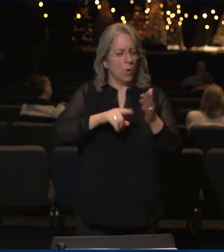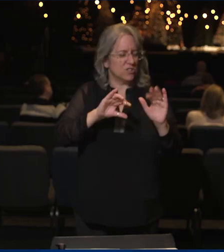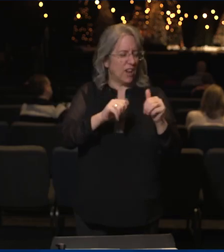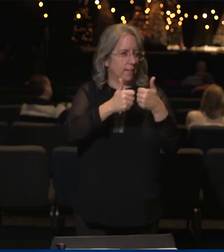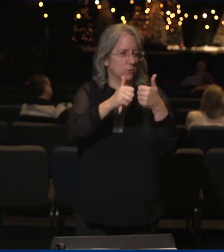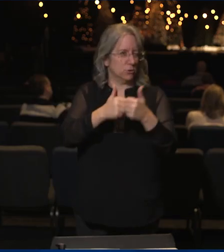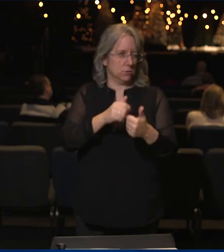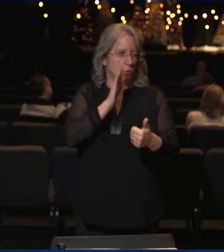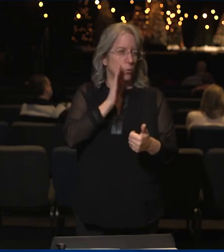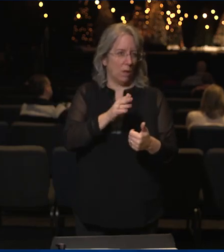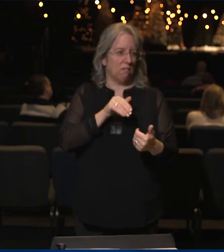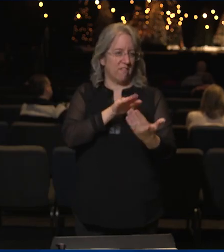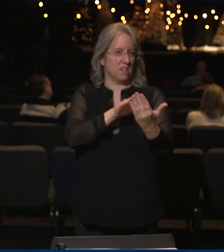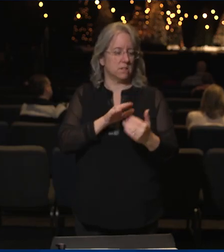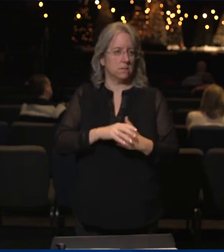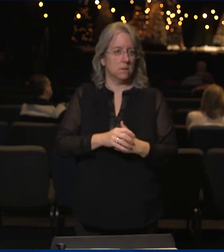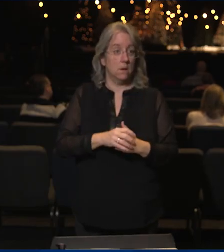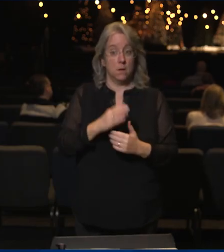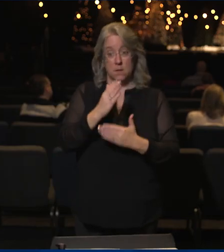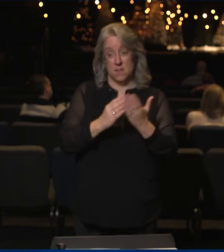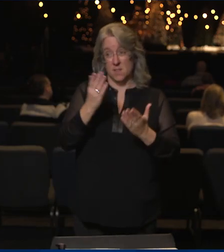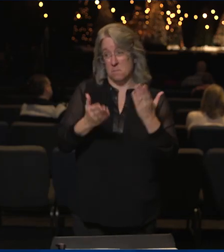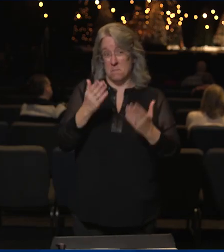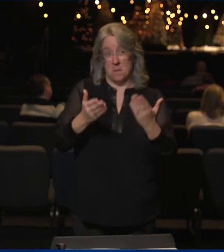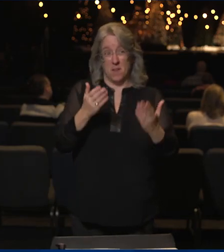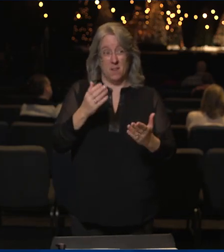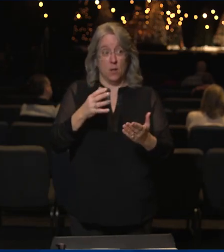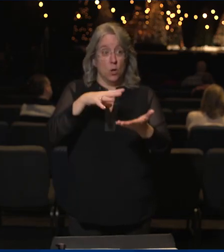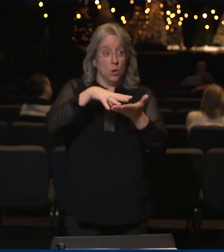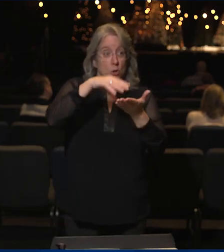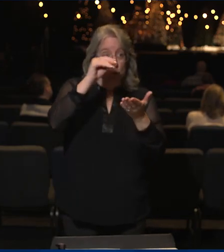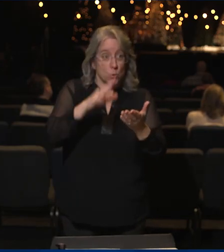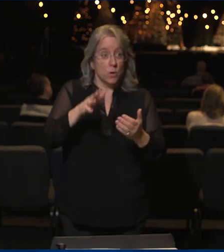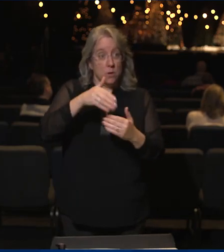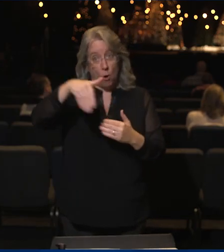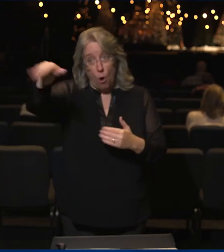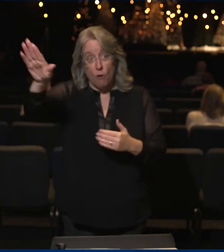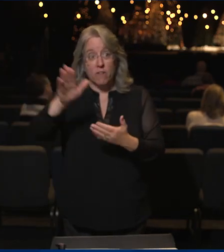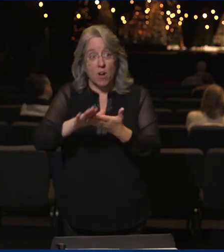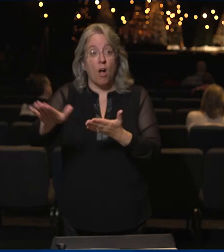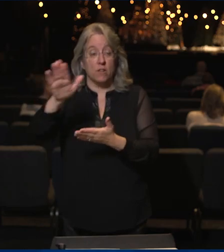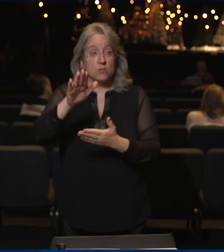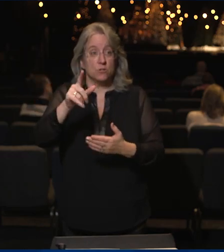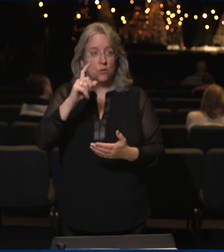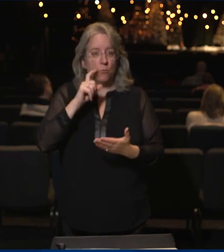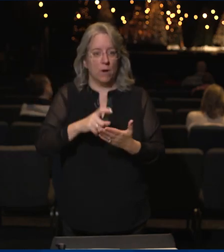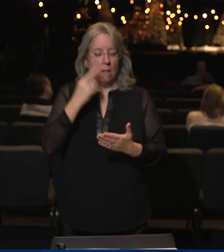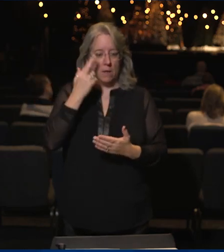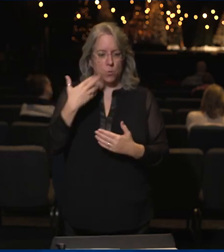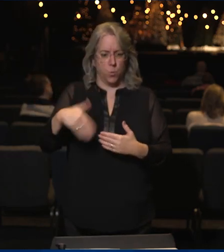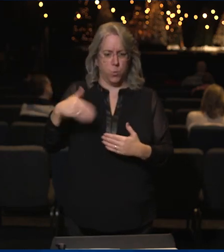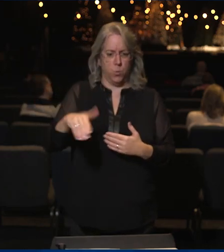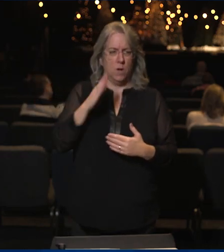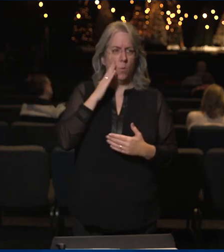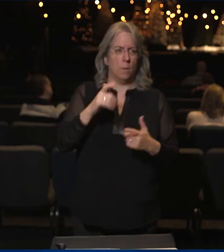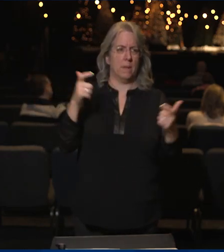And some of you, maybe you've got a student who's going off to college and you recognize that's going to be a really big deal.